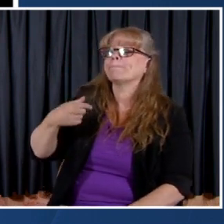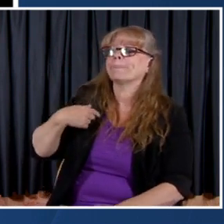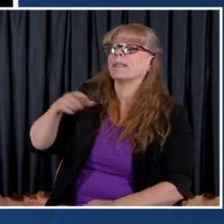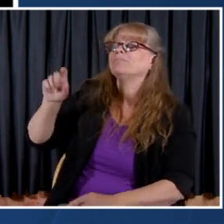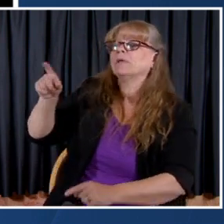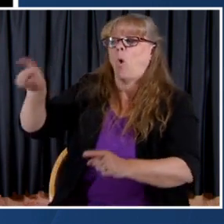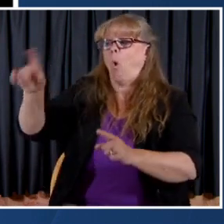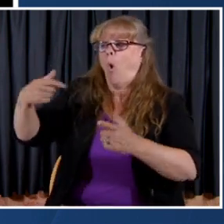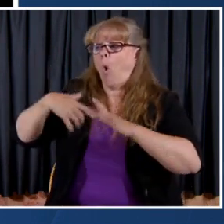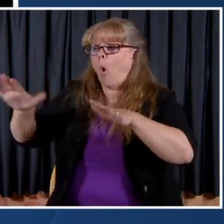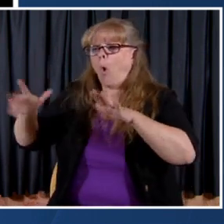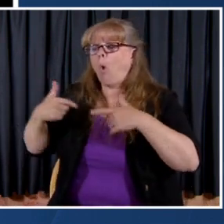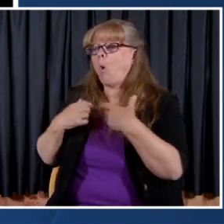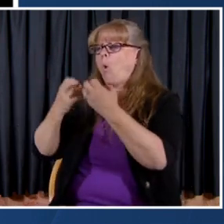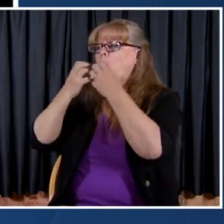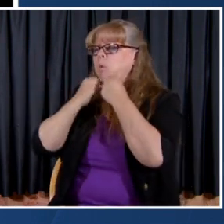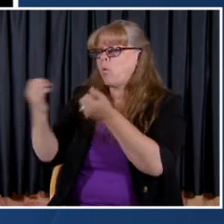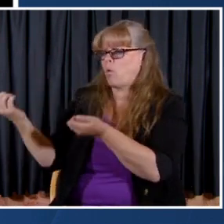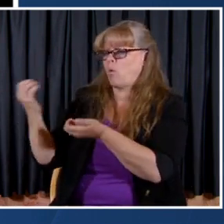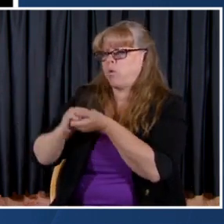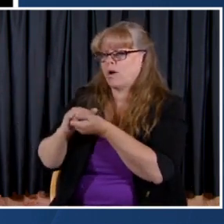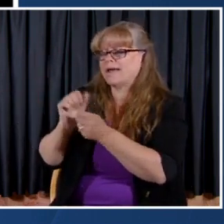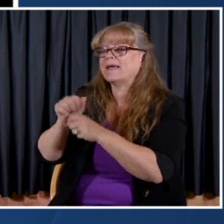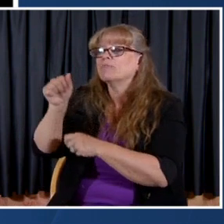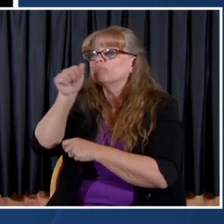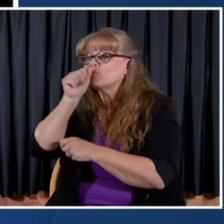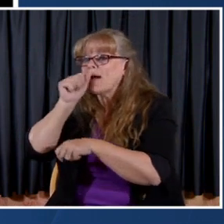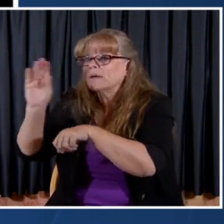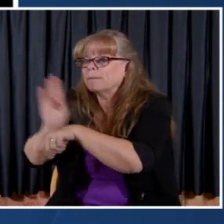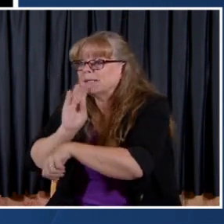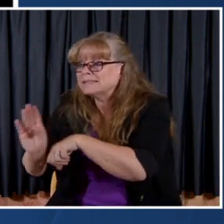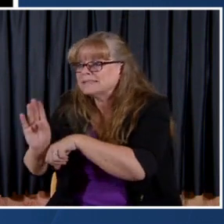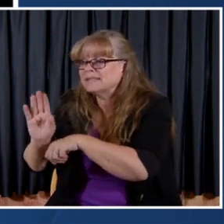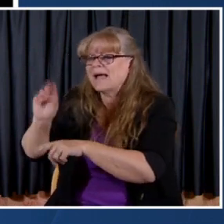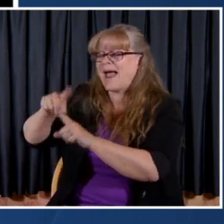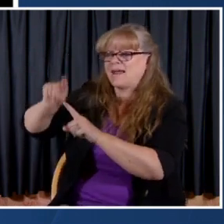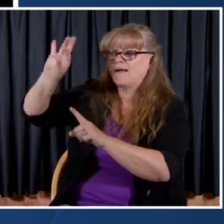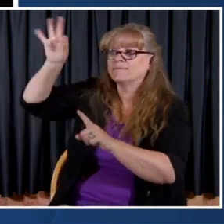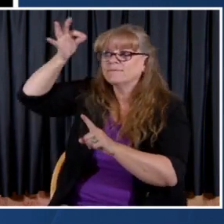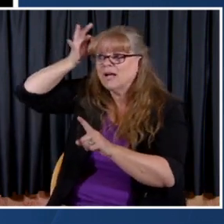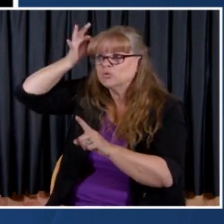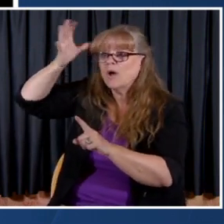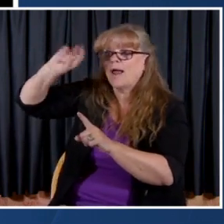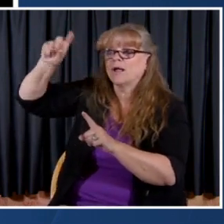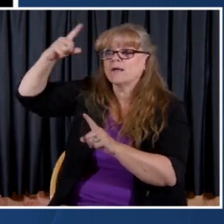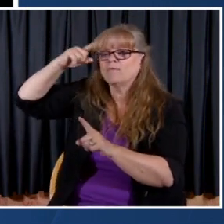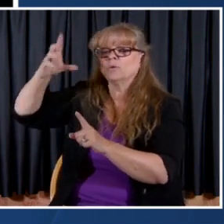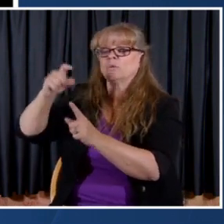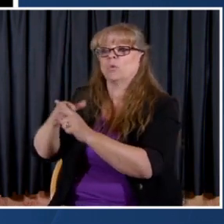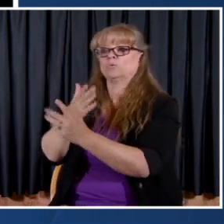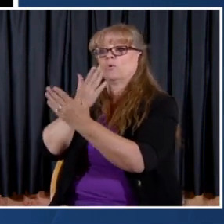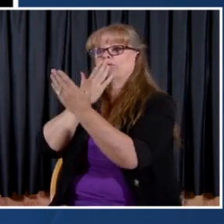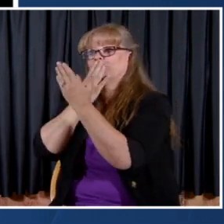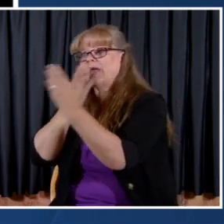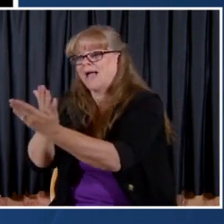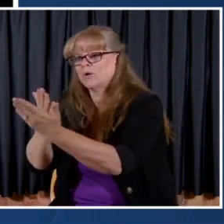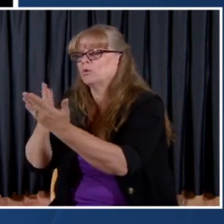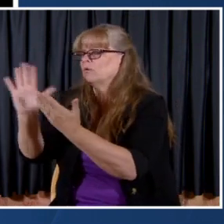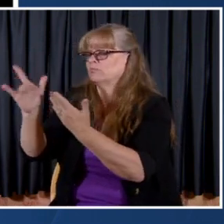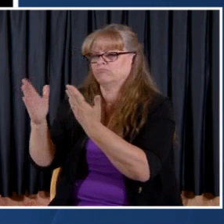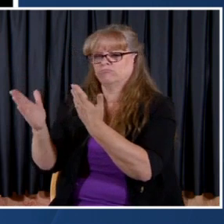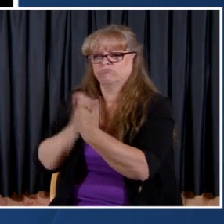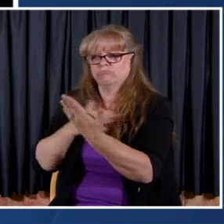tests wherever we get them from. Whether it's 100,000 COVID-19 tests that we purchased from South Korea, whether it's masks that the